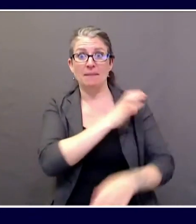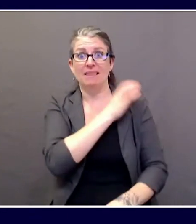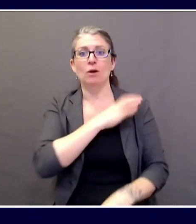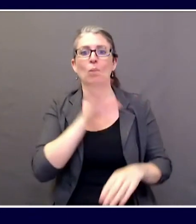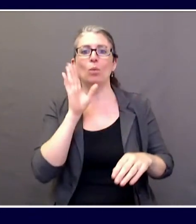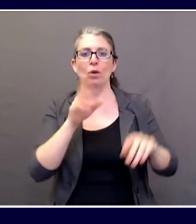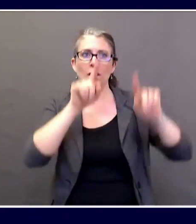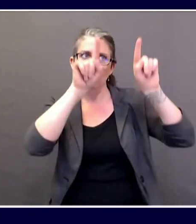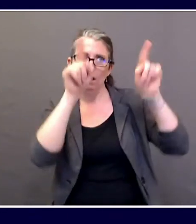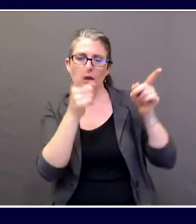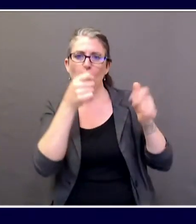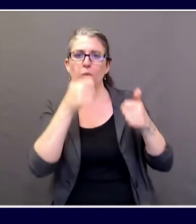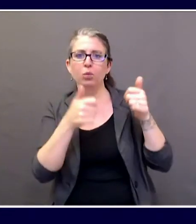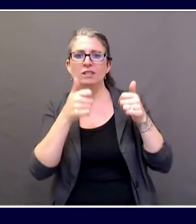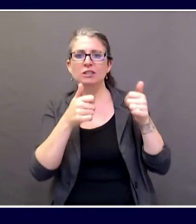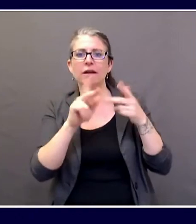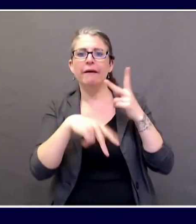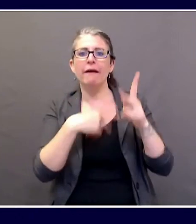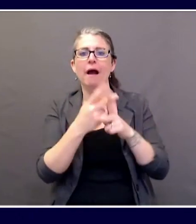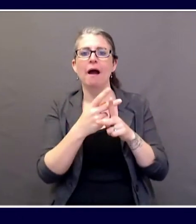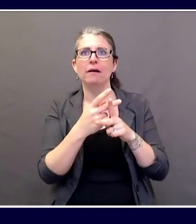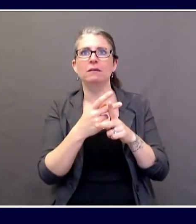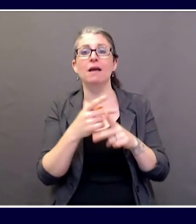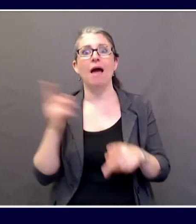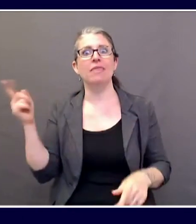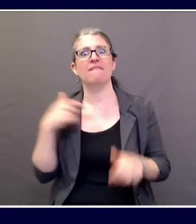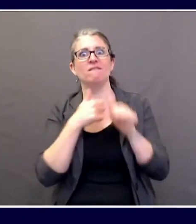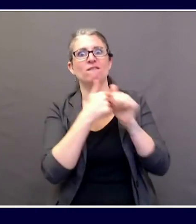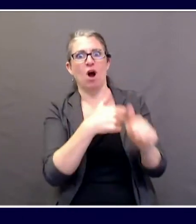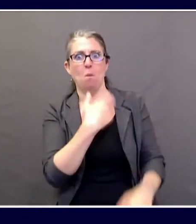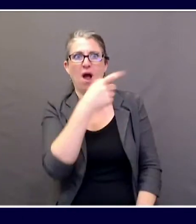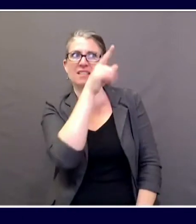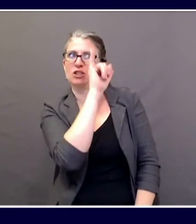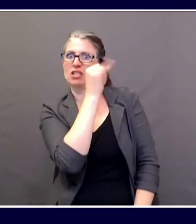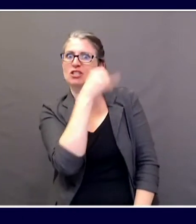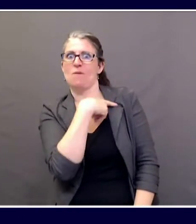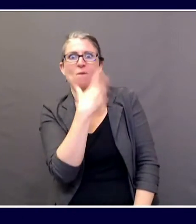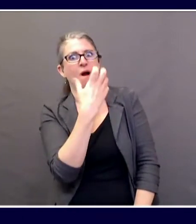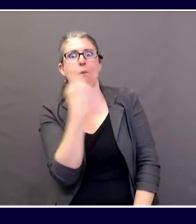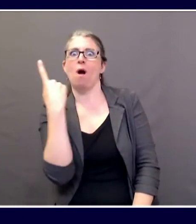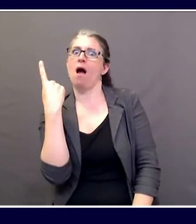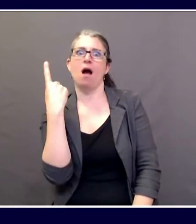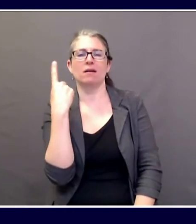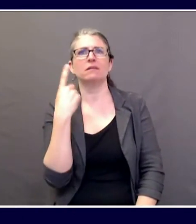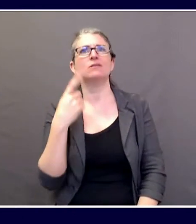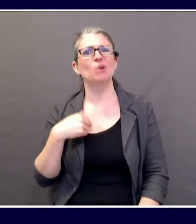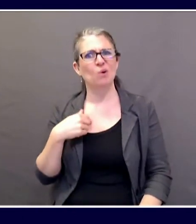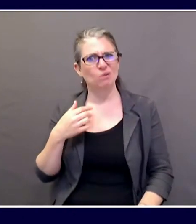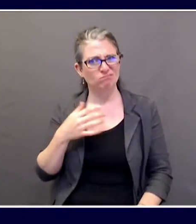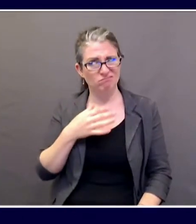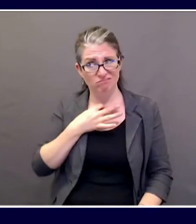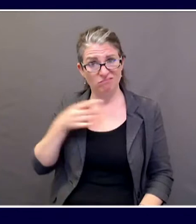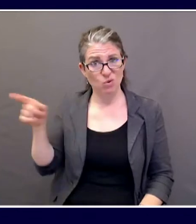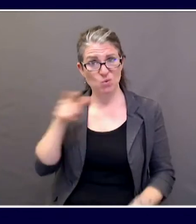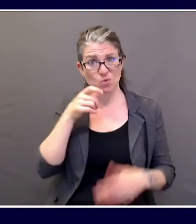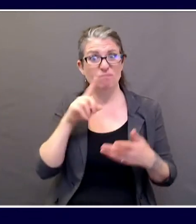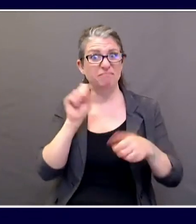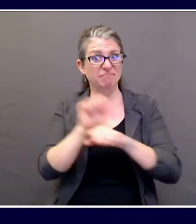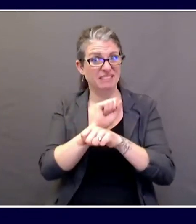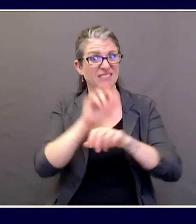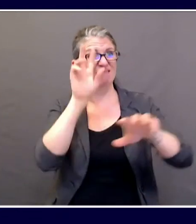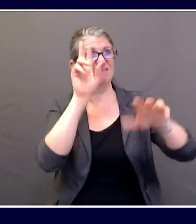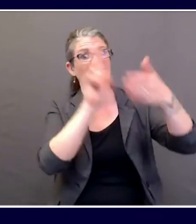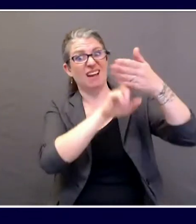should they be looking for an appointment somewhere else? So generally speaking, we have urged vaccination